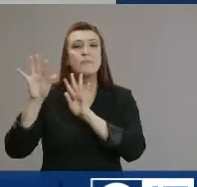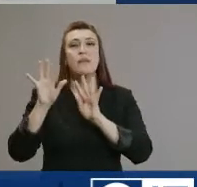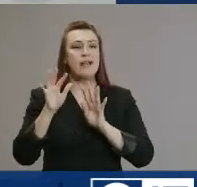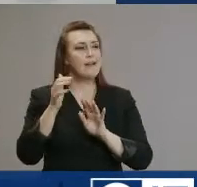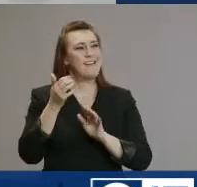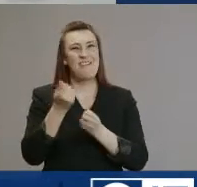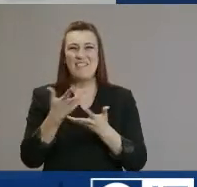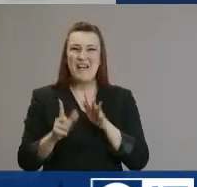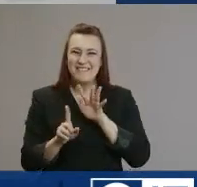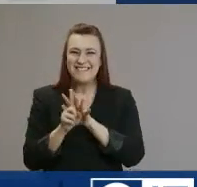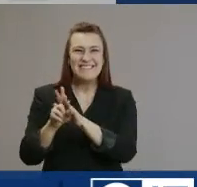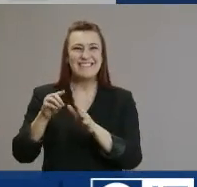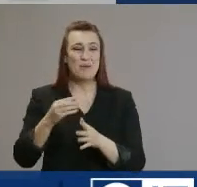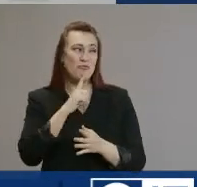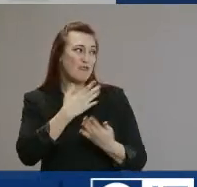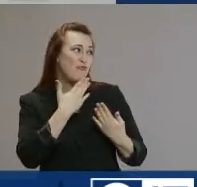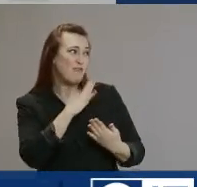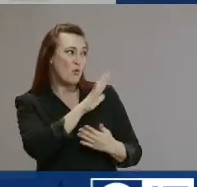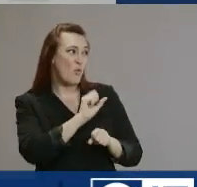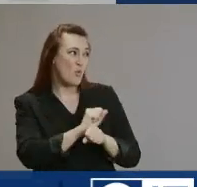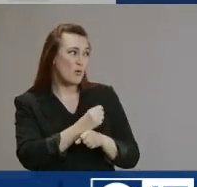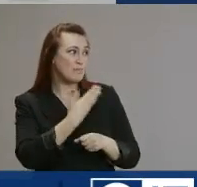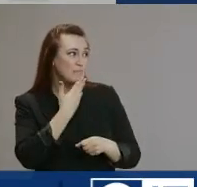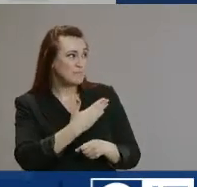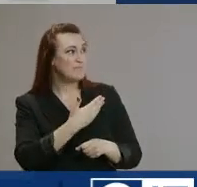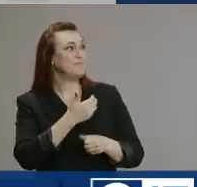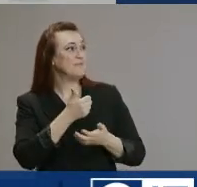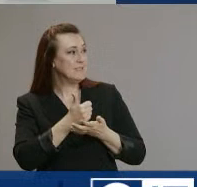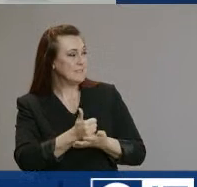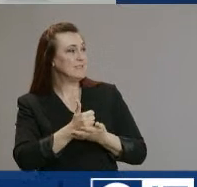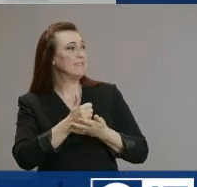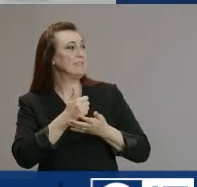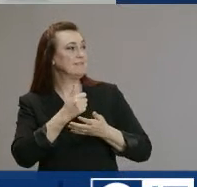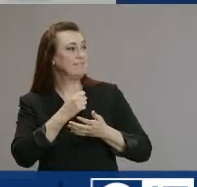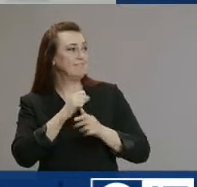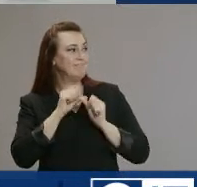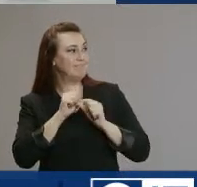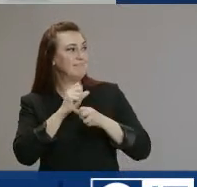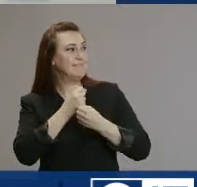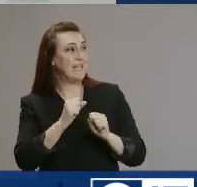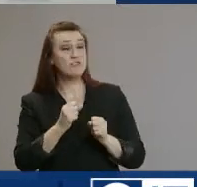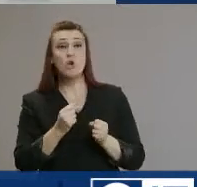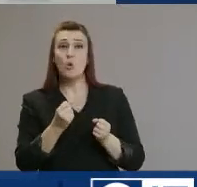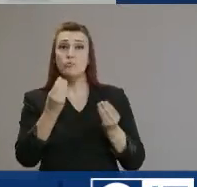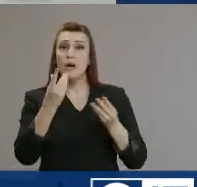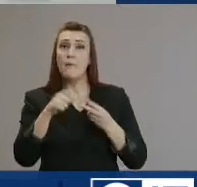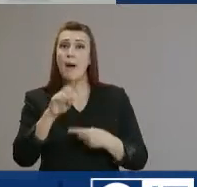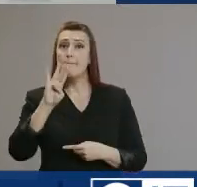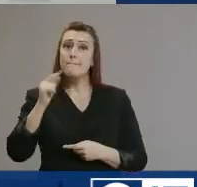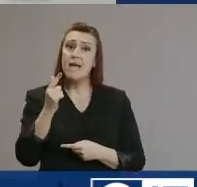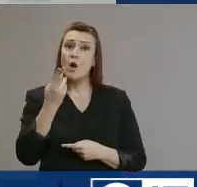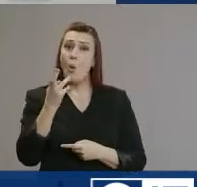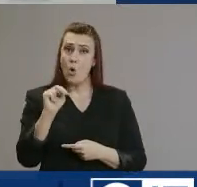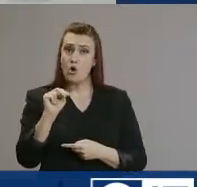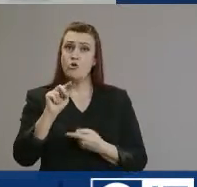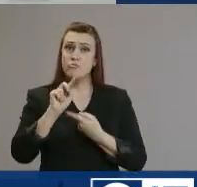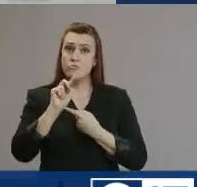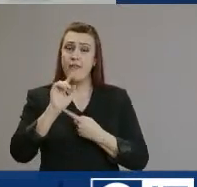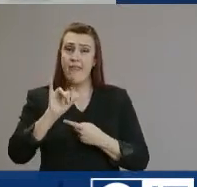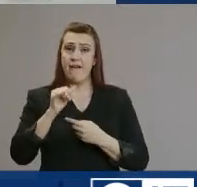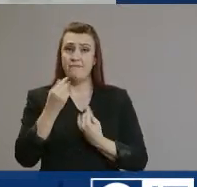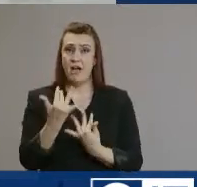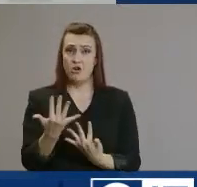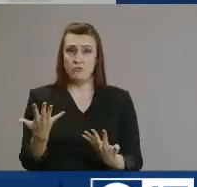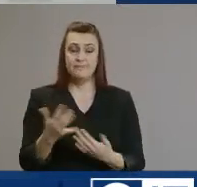for what you've been able to do. Will you let people know what's going on with the Bighorn Fire, please? Yes, sir. Thanks, Governor. As it pertains